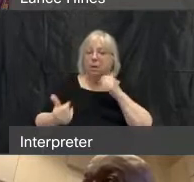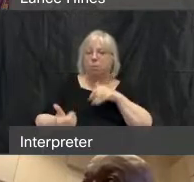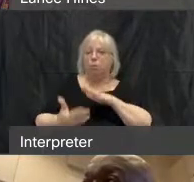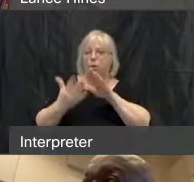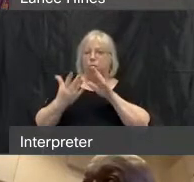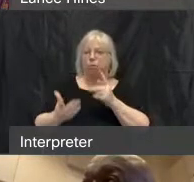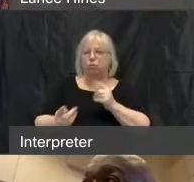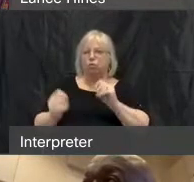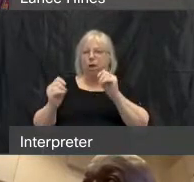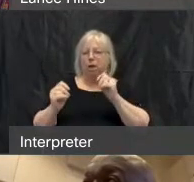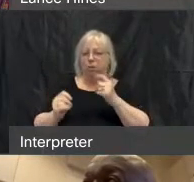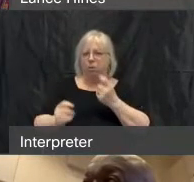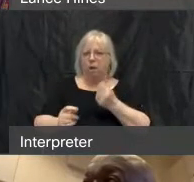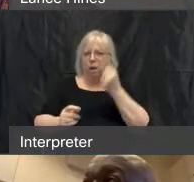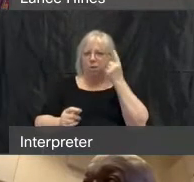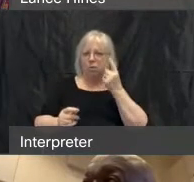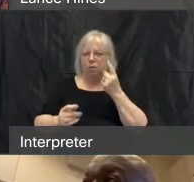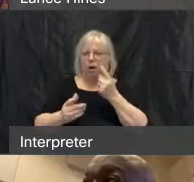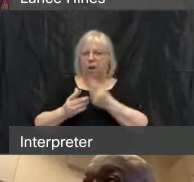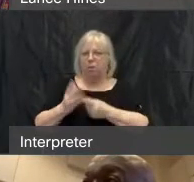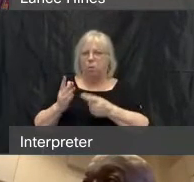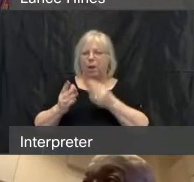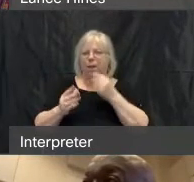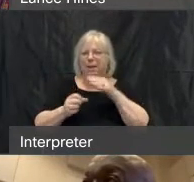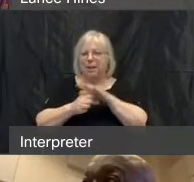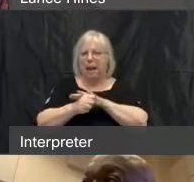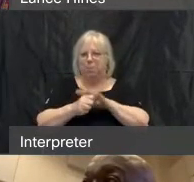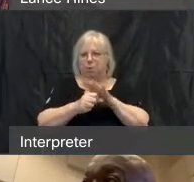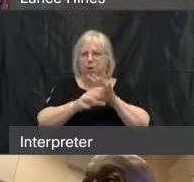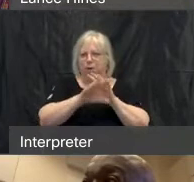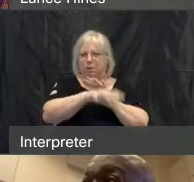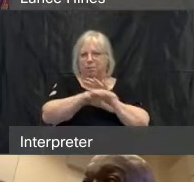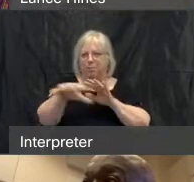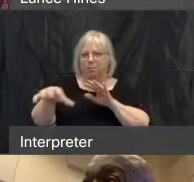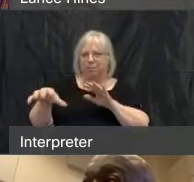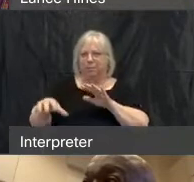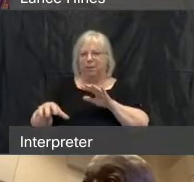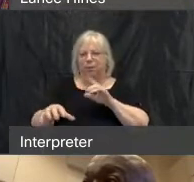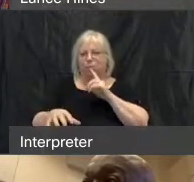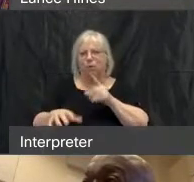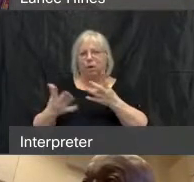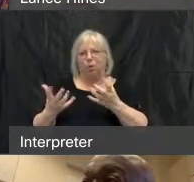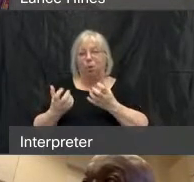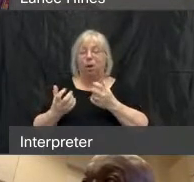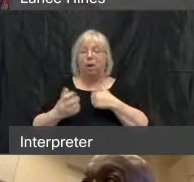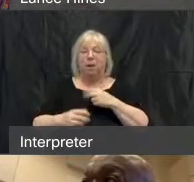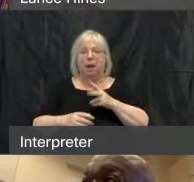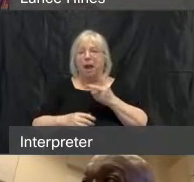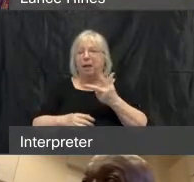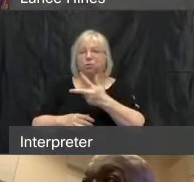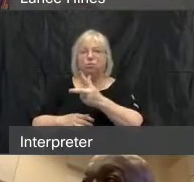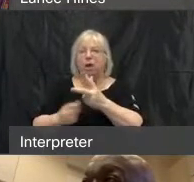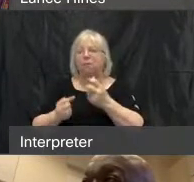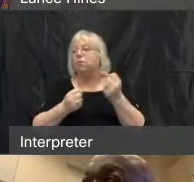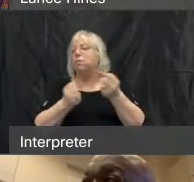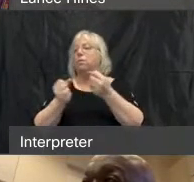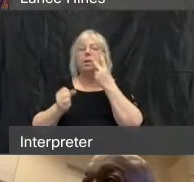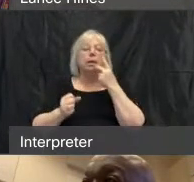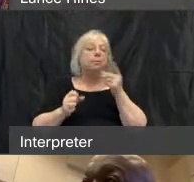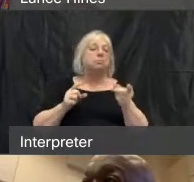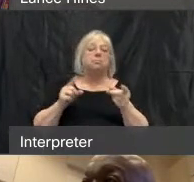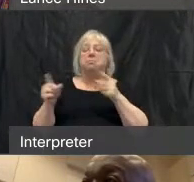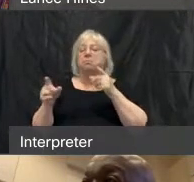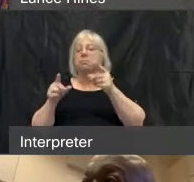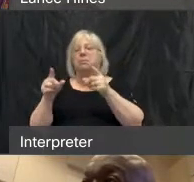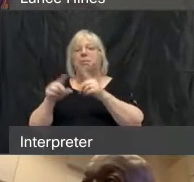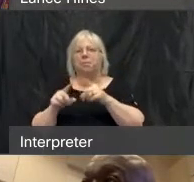trying to understand what these neighborhoods would actually want. I mean, I can drive through and I can see this and that and